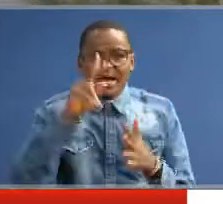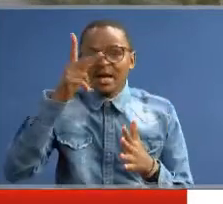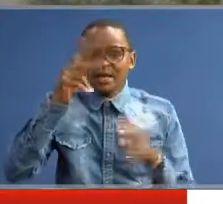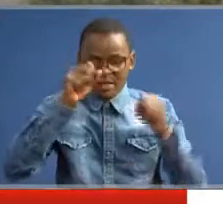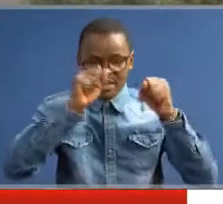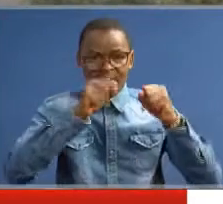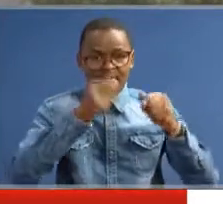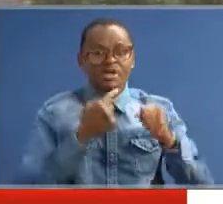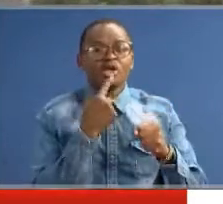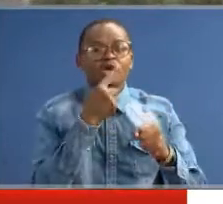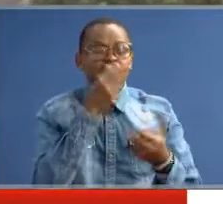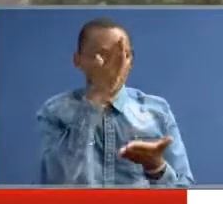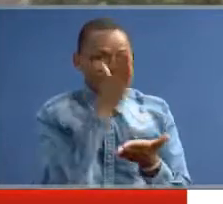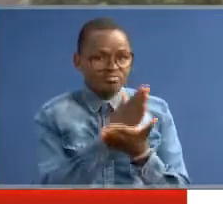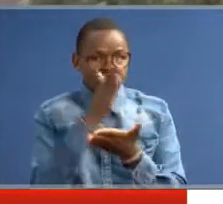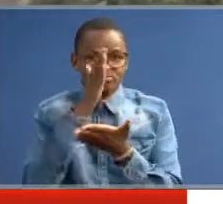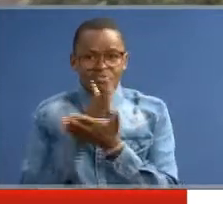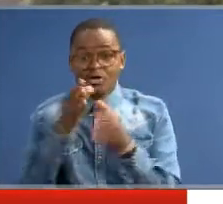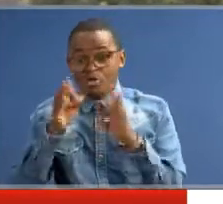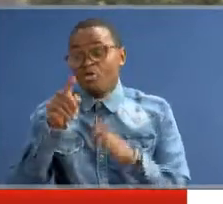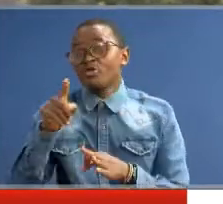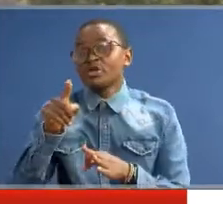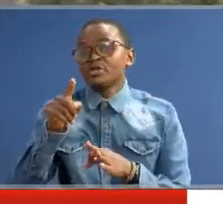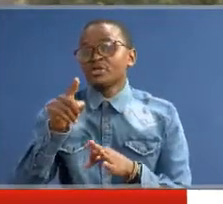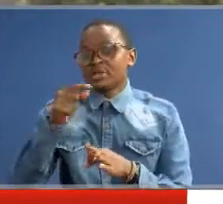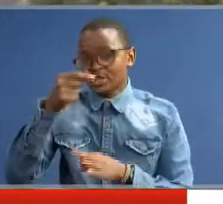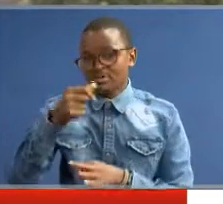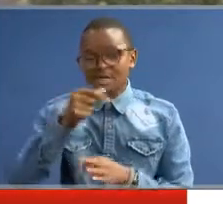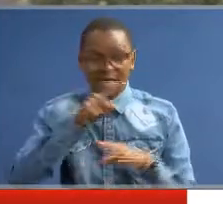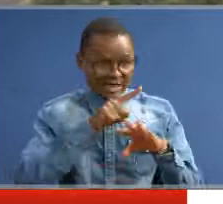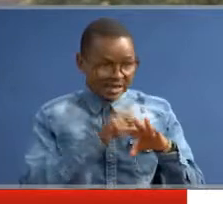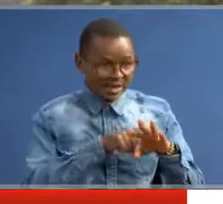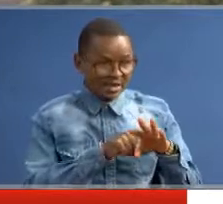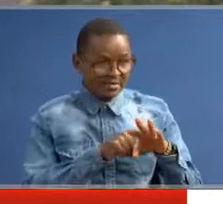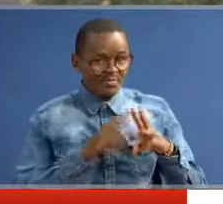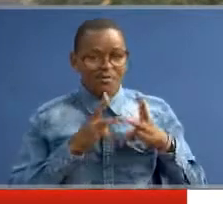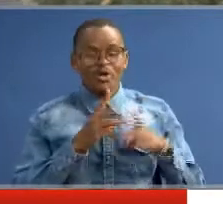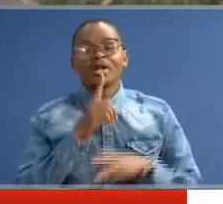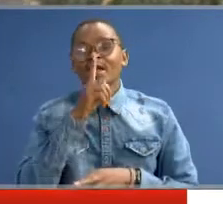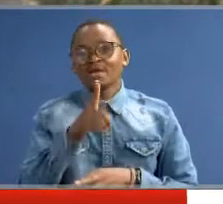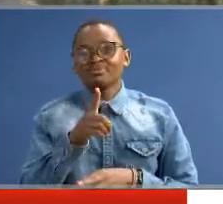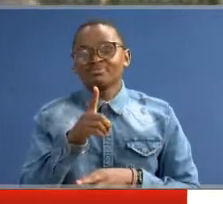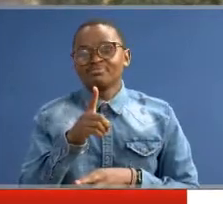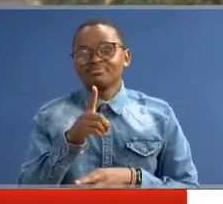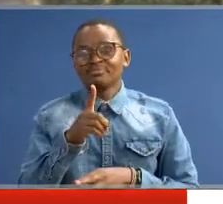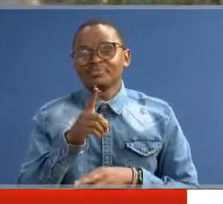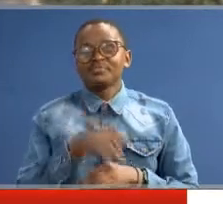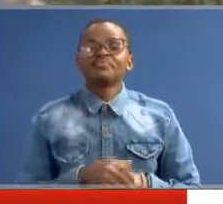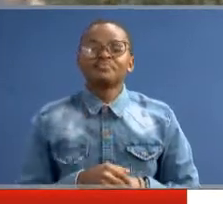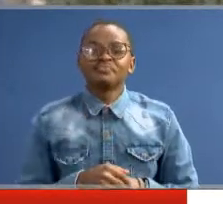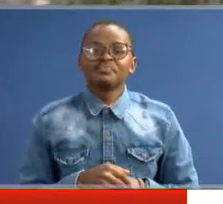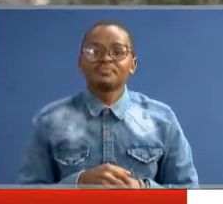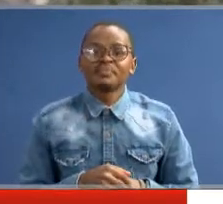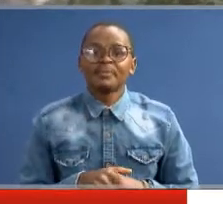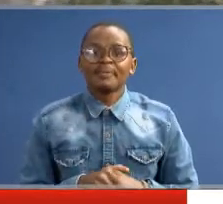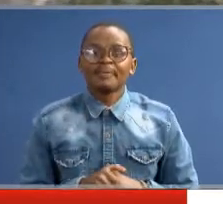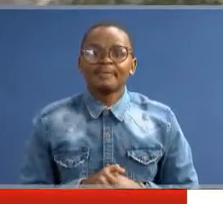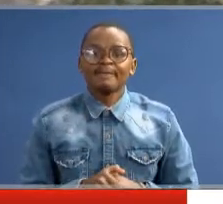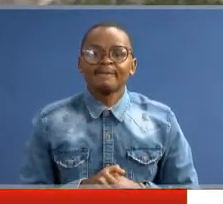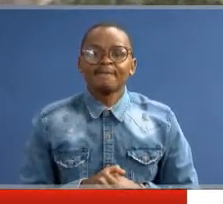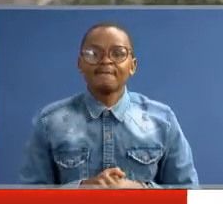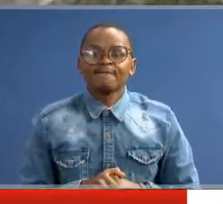able to tell the authenticity of these notes. Time will tell. Elizabeth Maingi, KUTV.